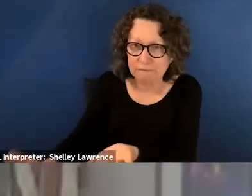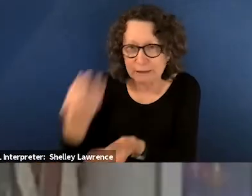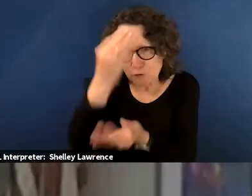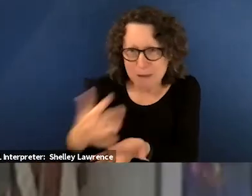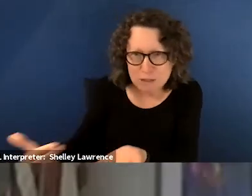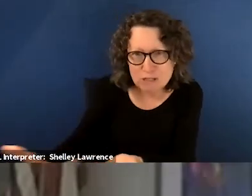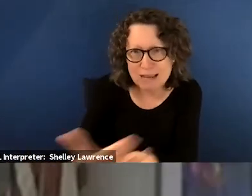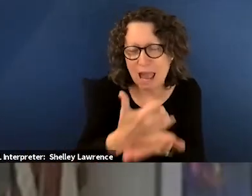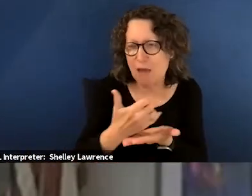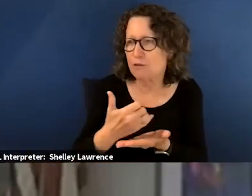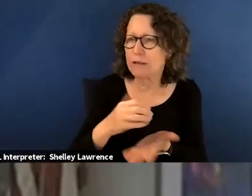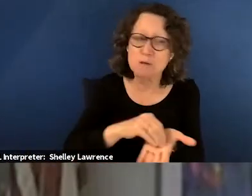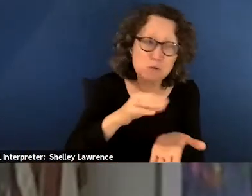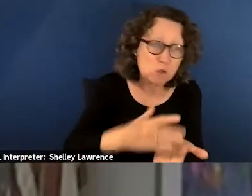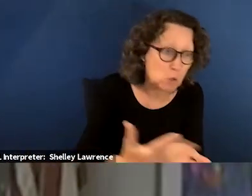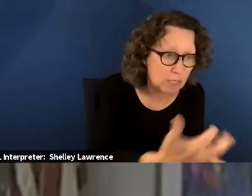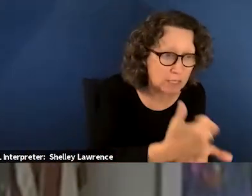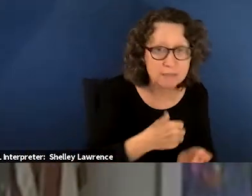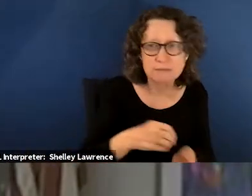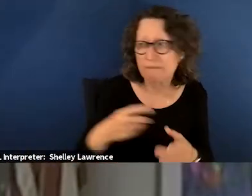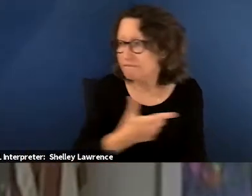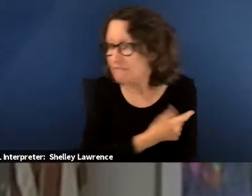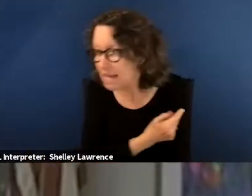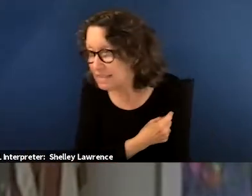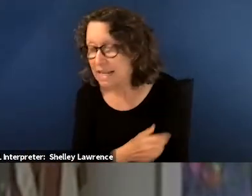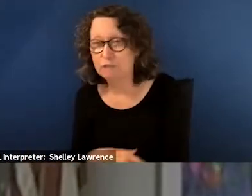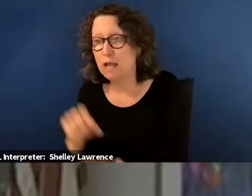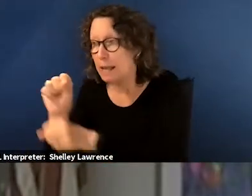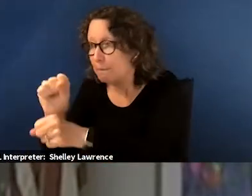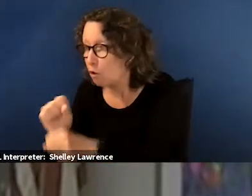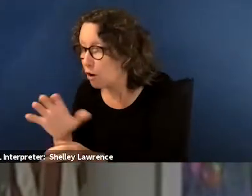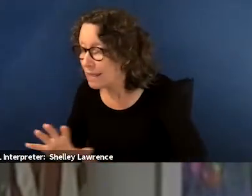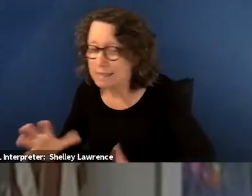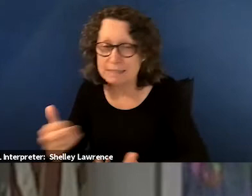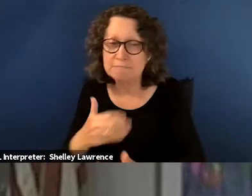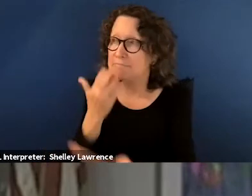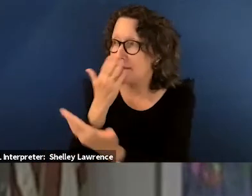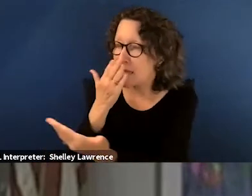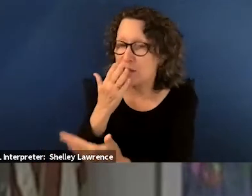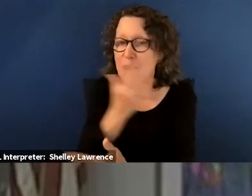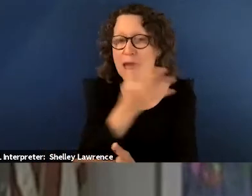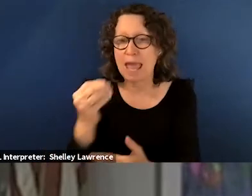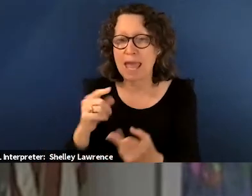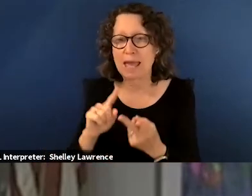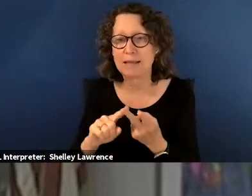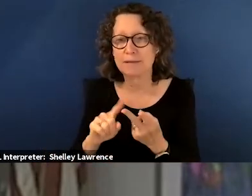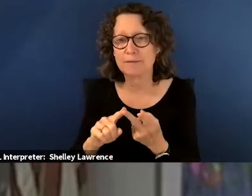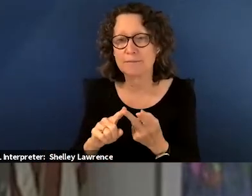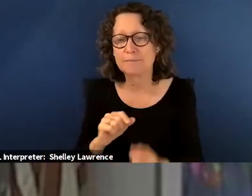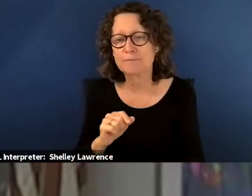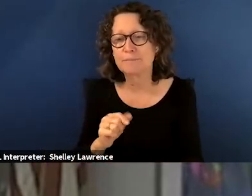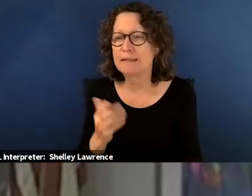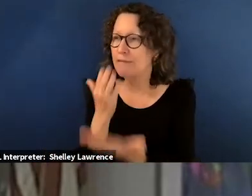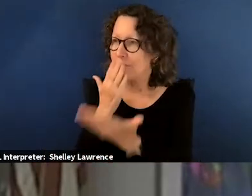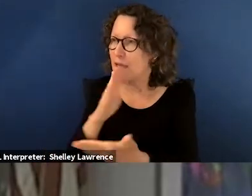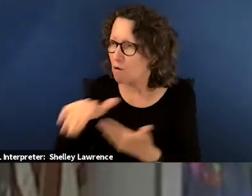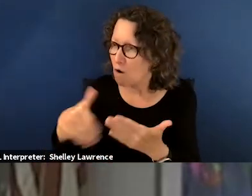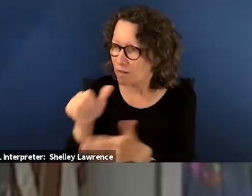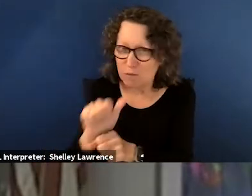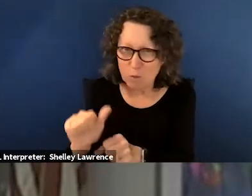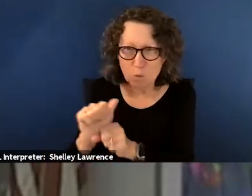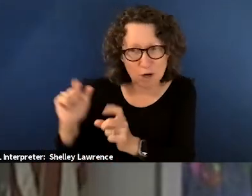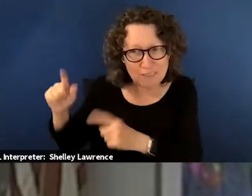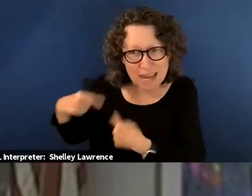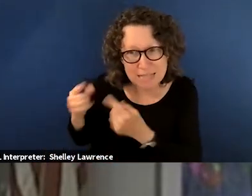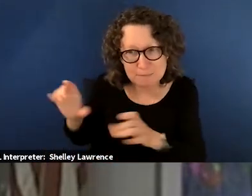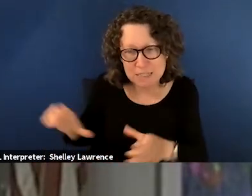information about students, vaccinations, and employees. And I also thank all the work that has been done